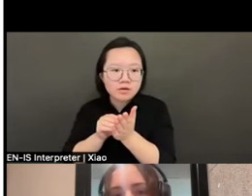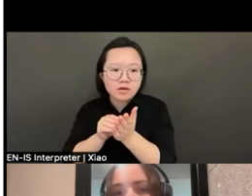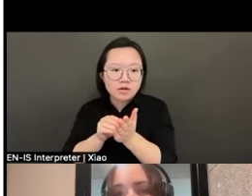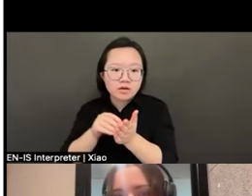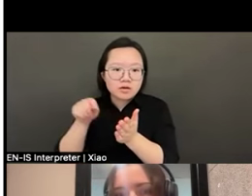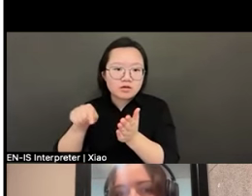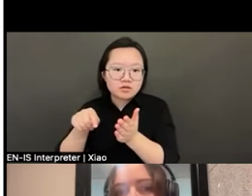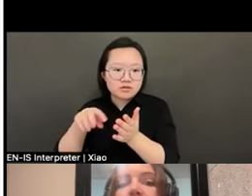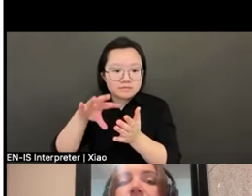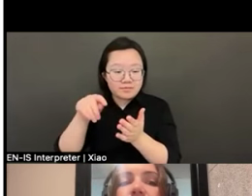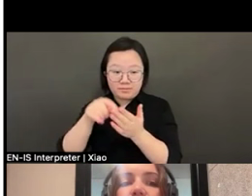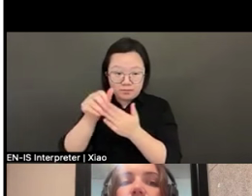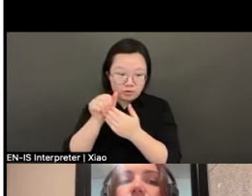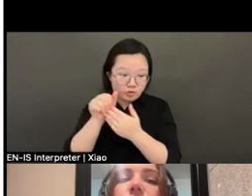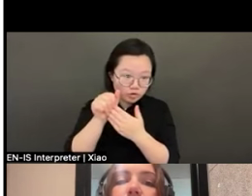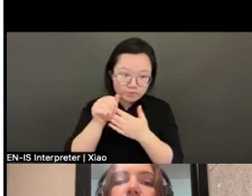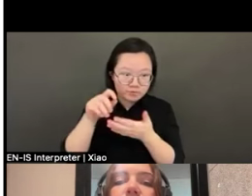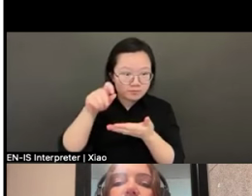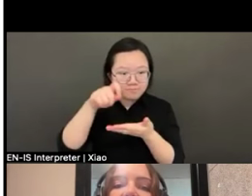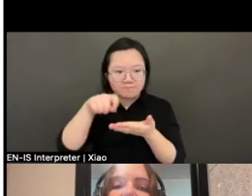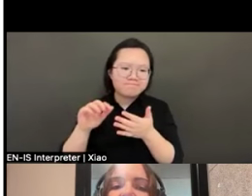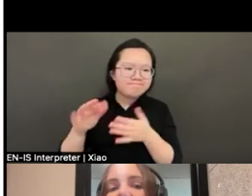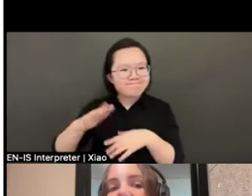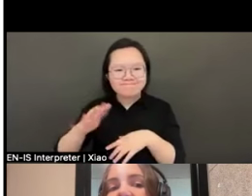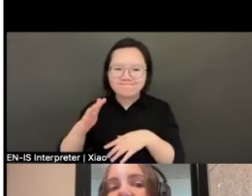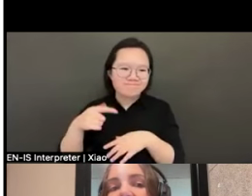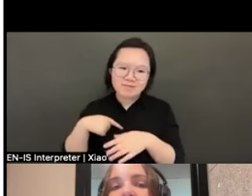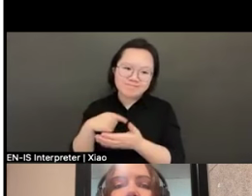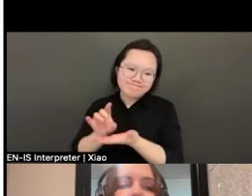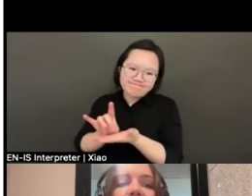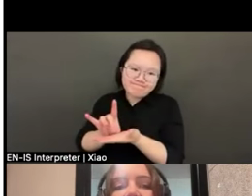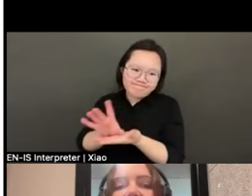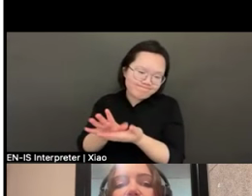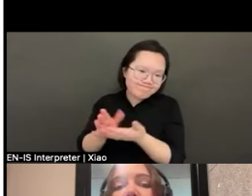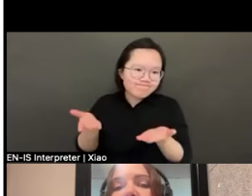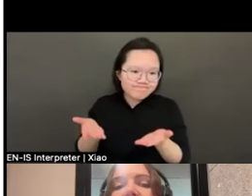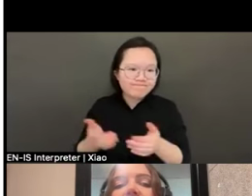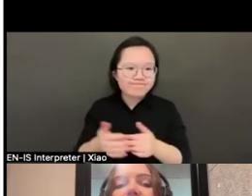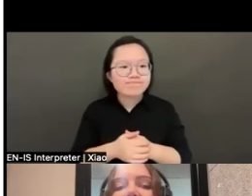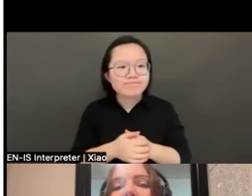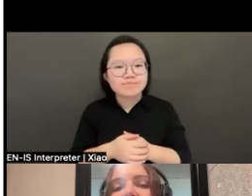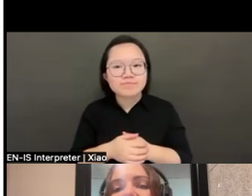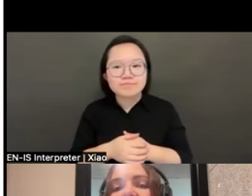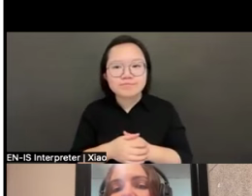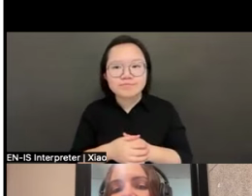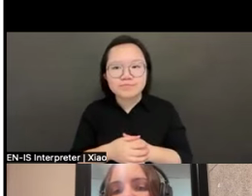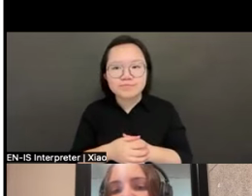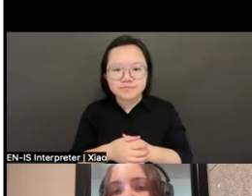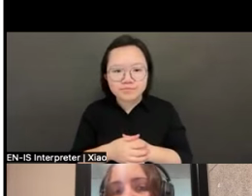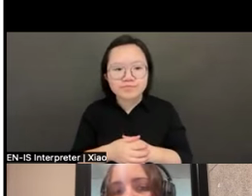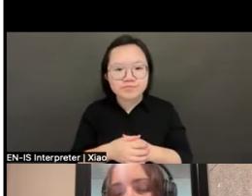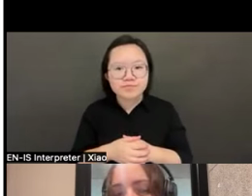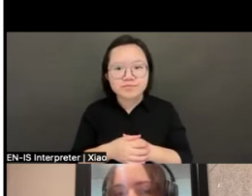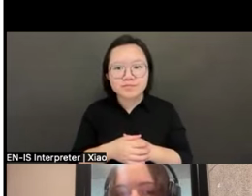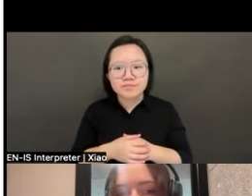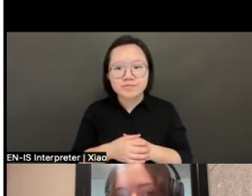be considered eligible. So also important to take into consideration. And then, of course, demonstrate how your project aligns